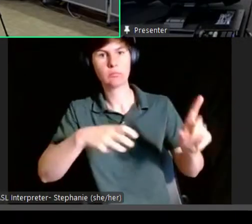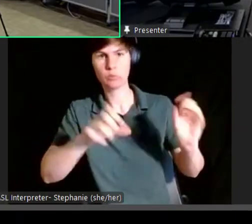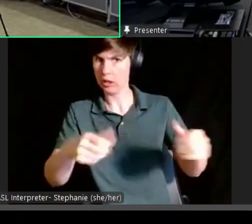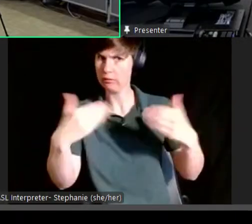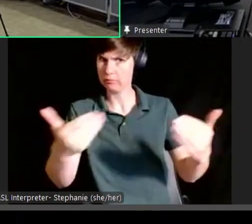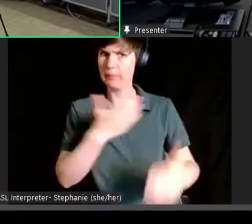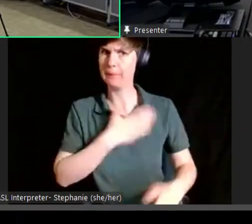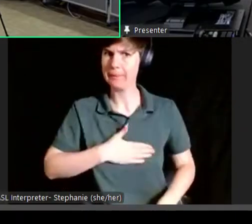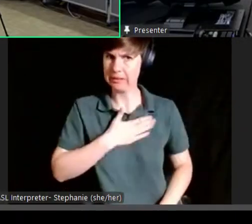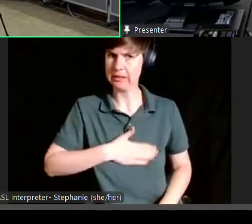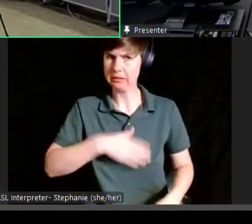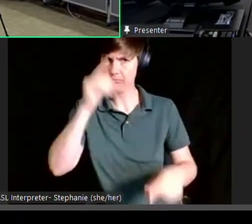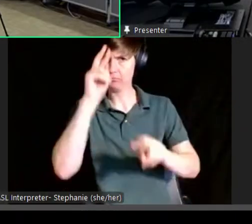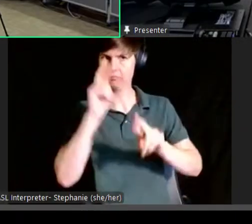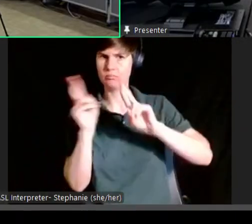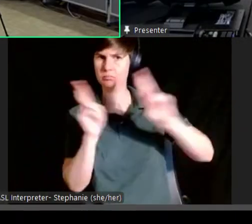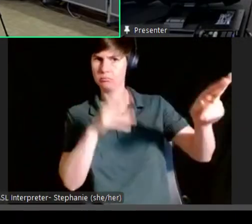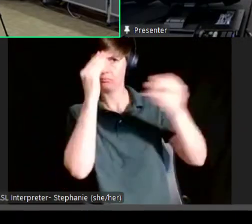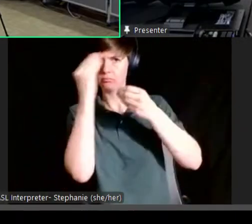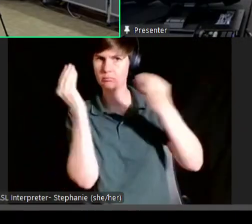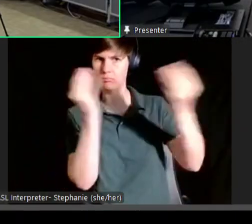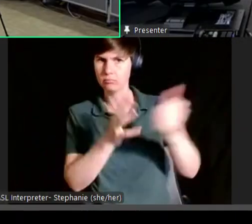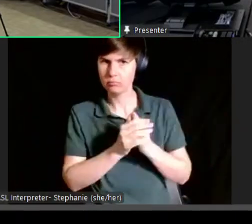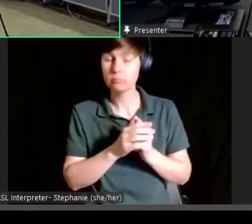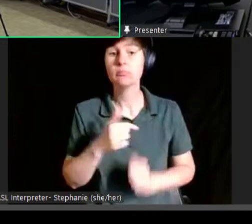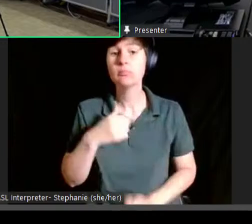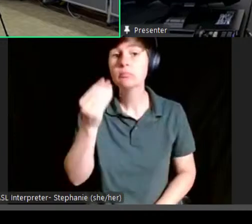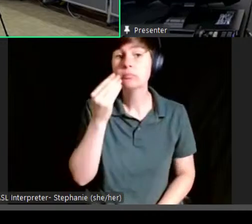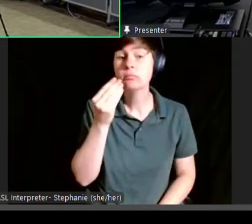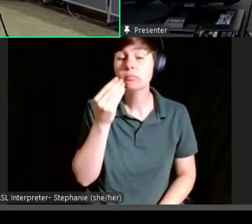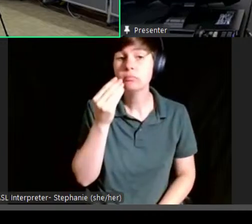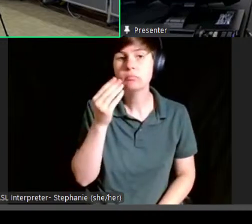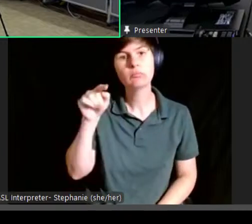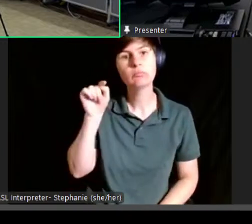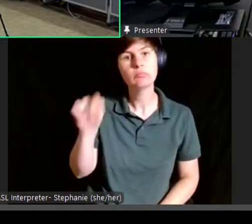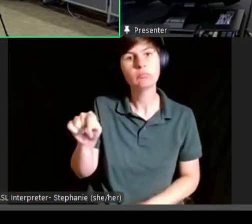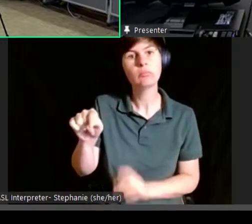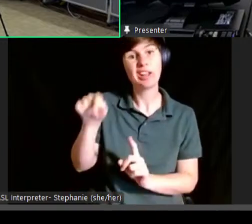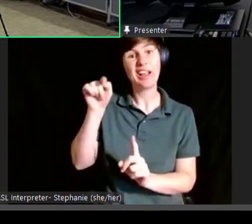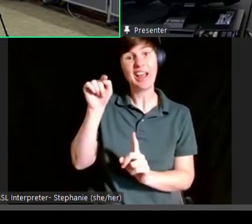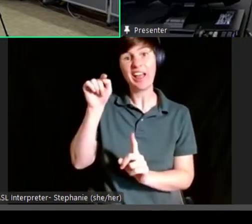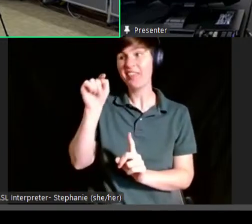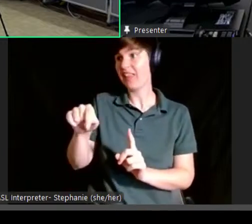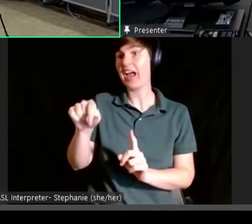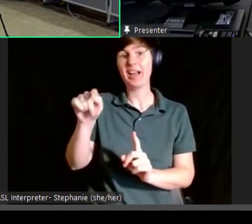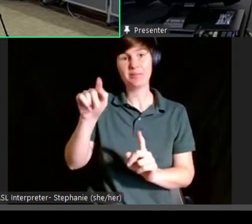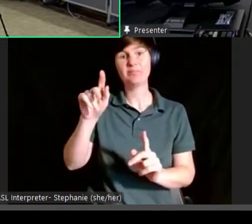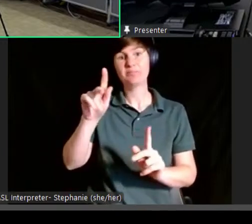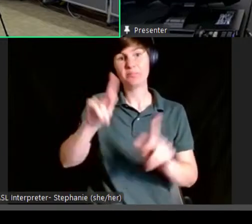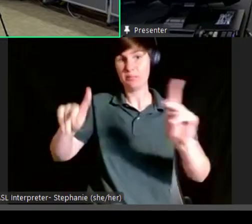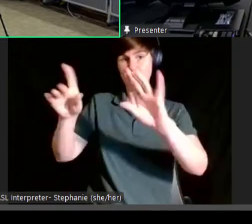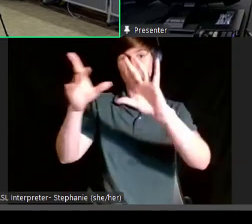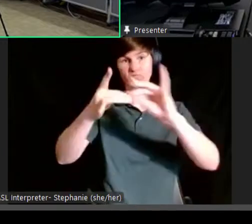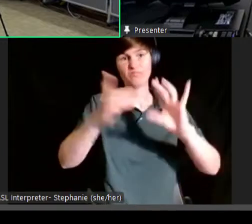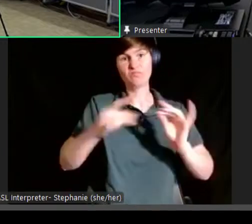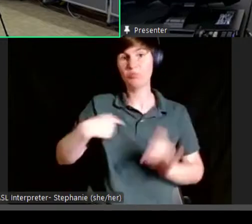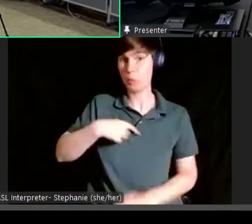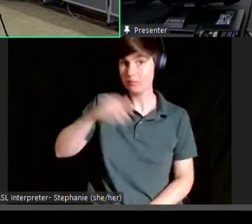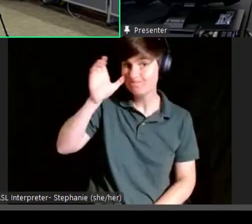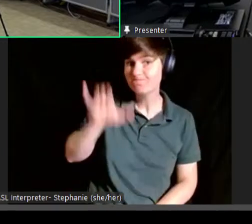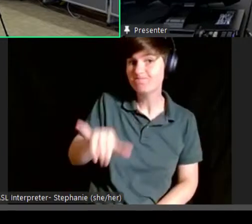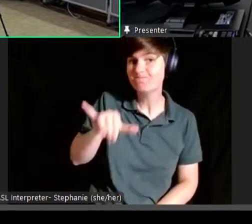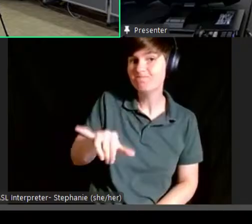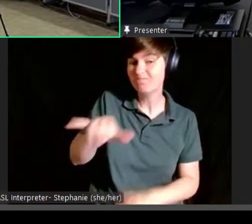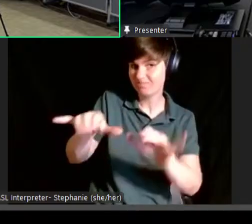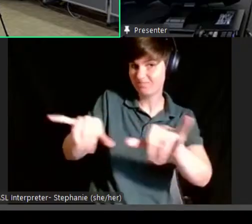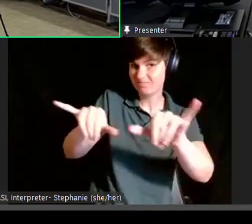But I will say that this is, I want to flag this operations. This is a consistent issue I've heard. It is why we have pushed for